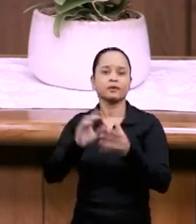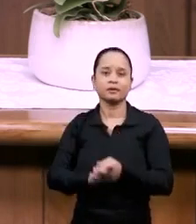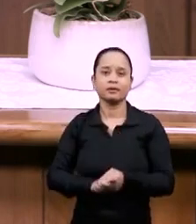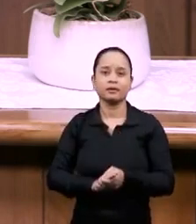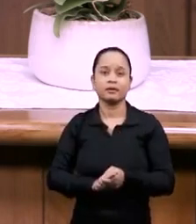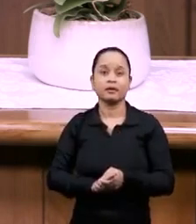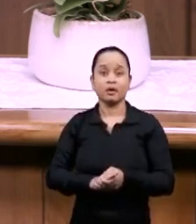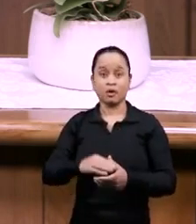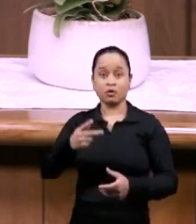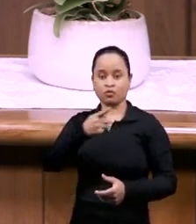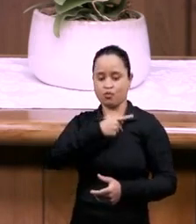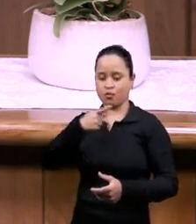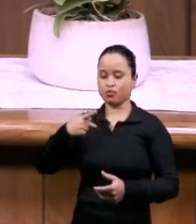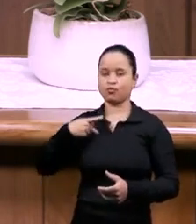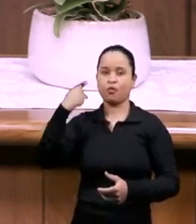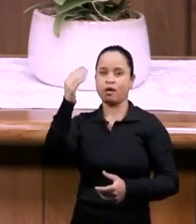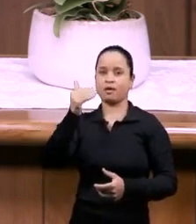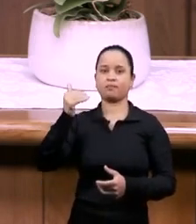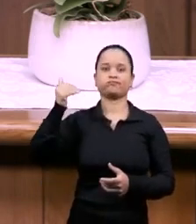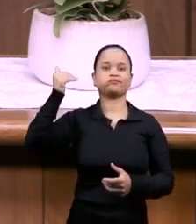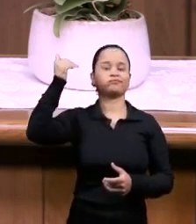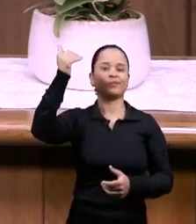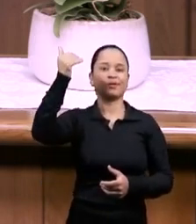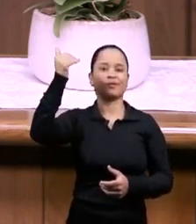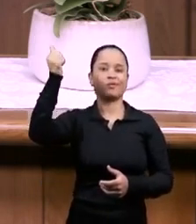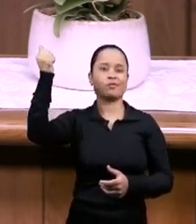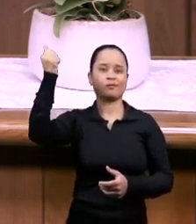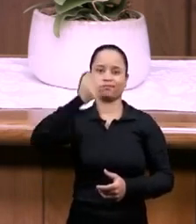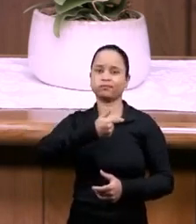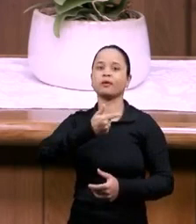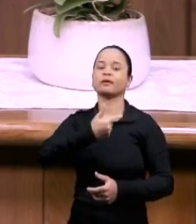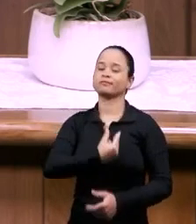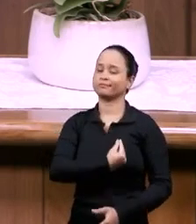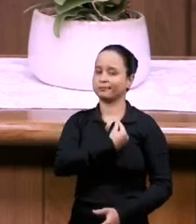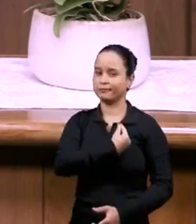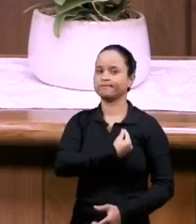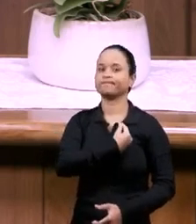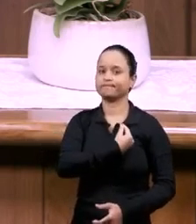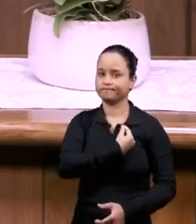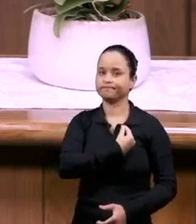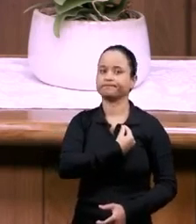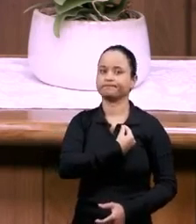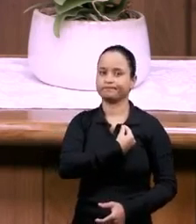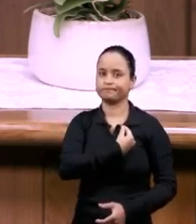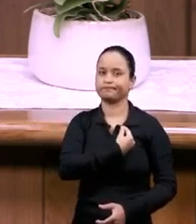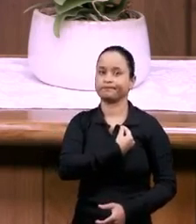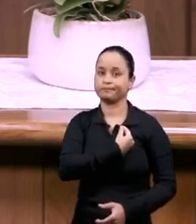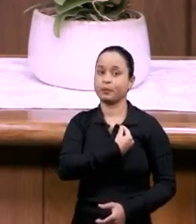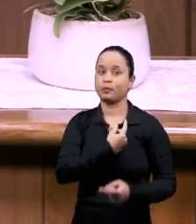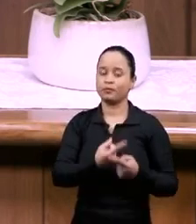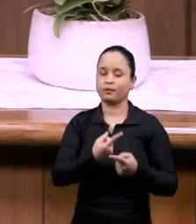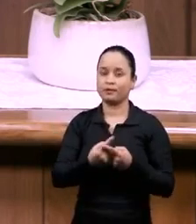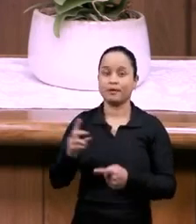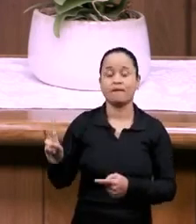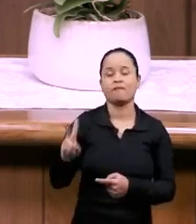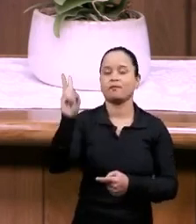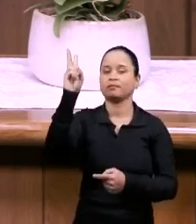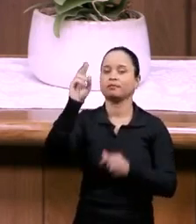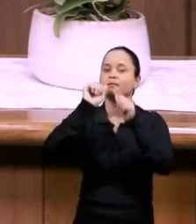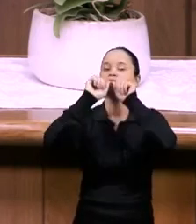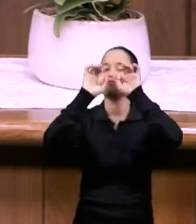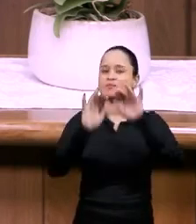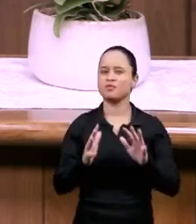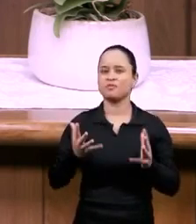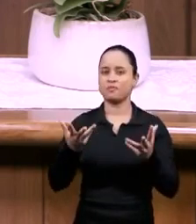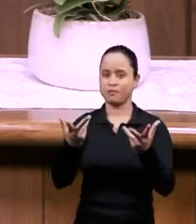of a pastor, of his family, his wife, the value of this marvelous blessing that